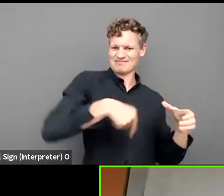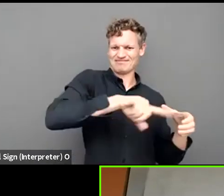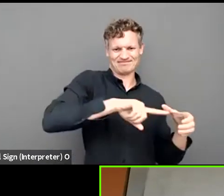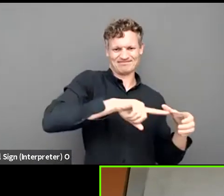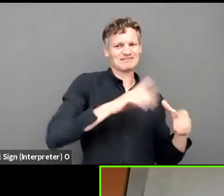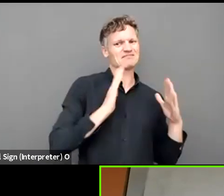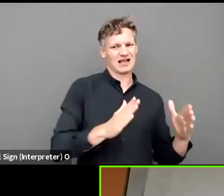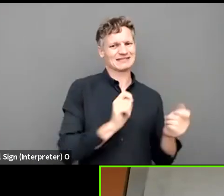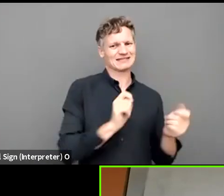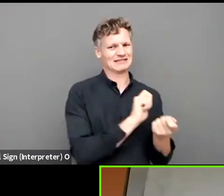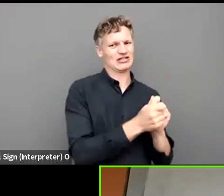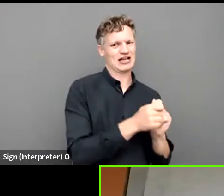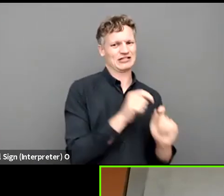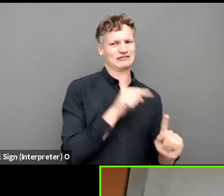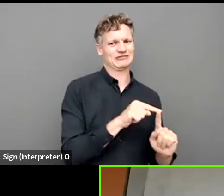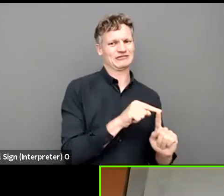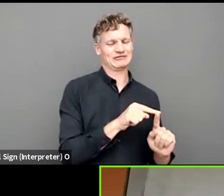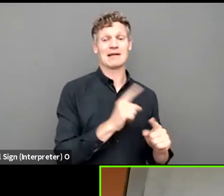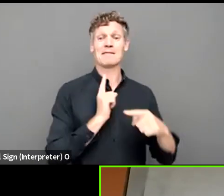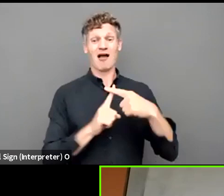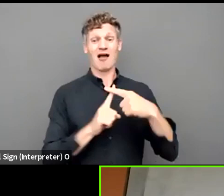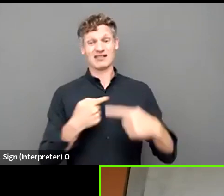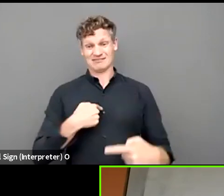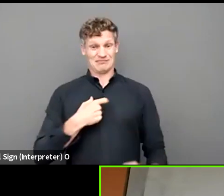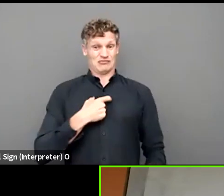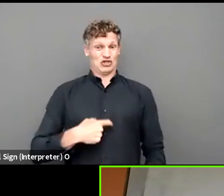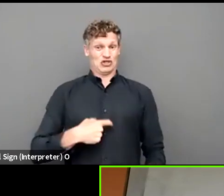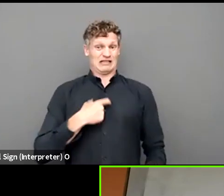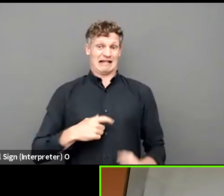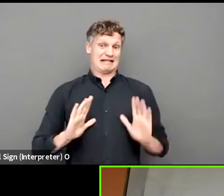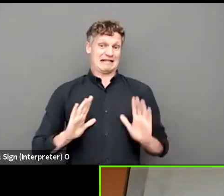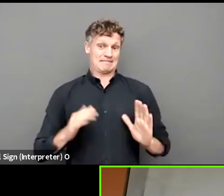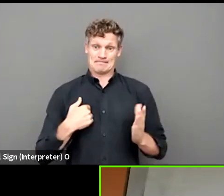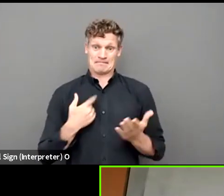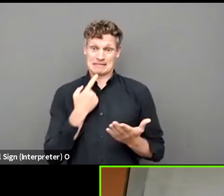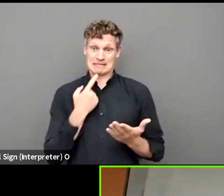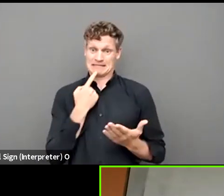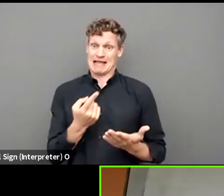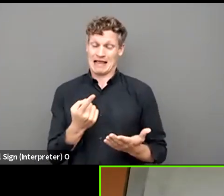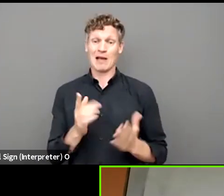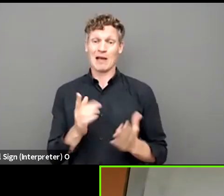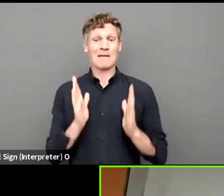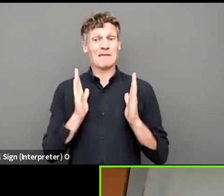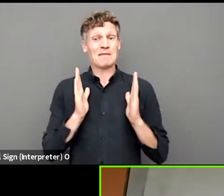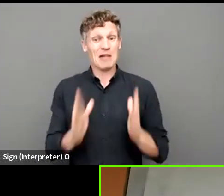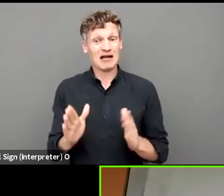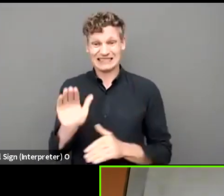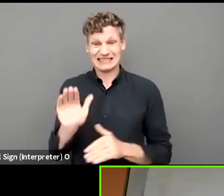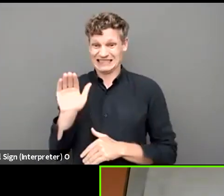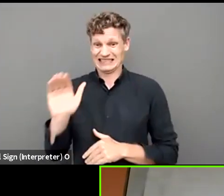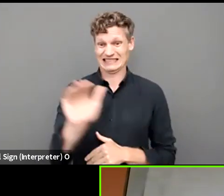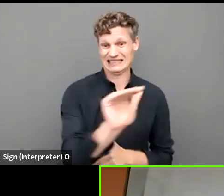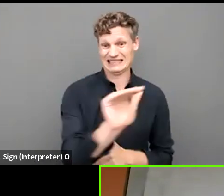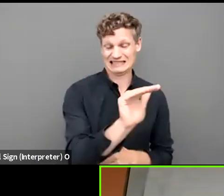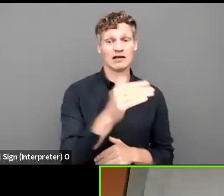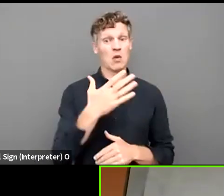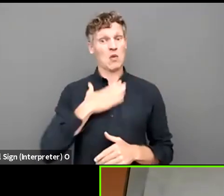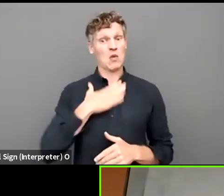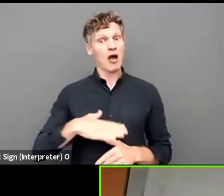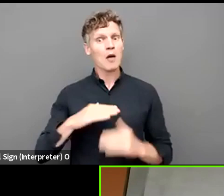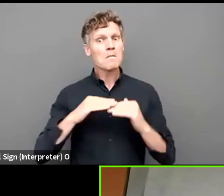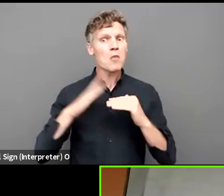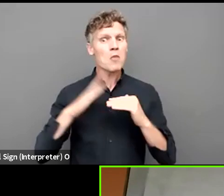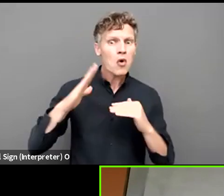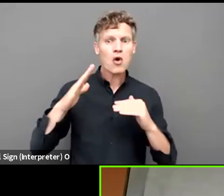sort of the nudging of those representing that diversity. Because when I was younger, it wasn't